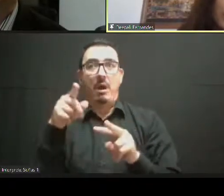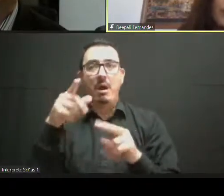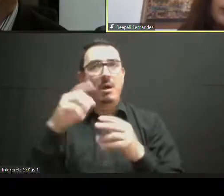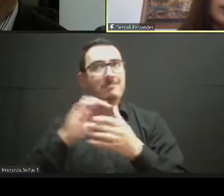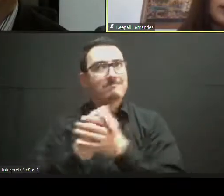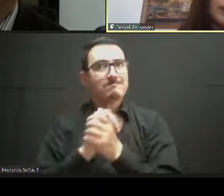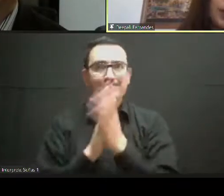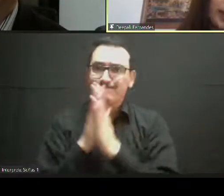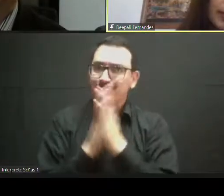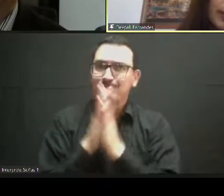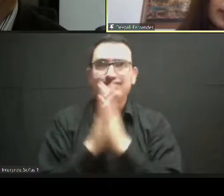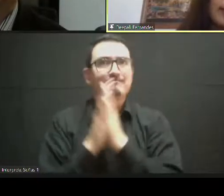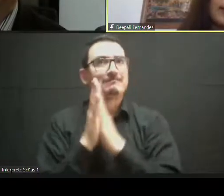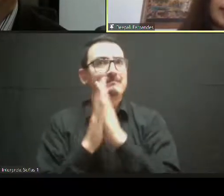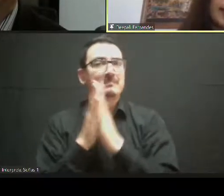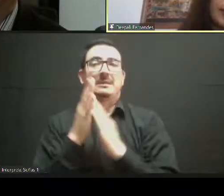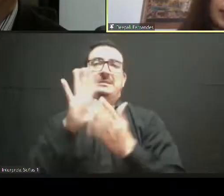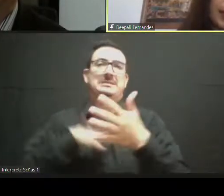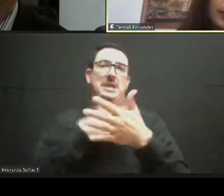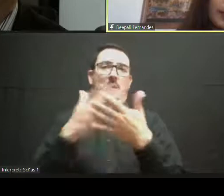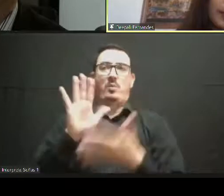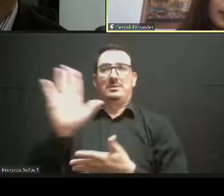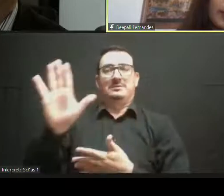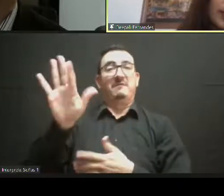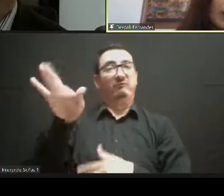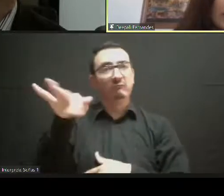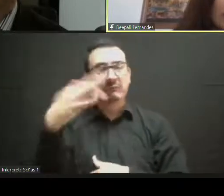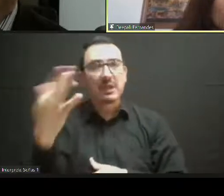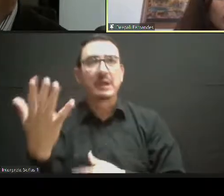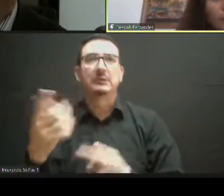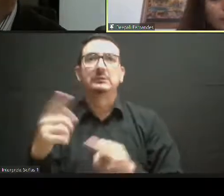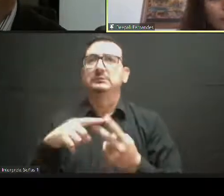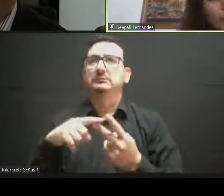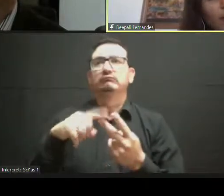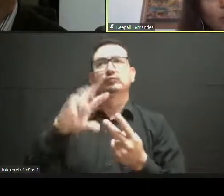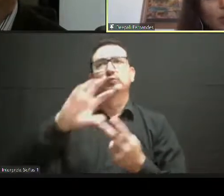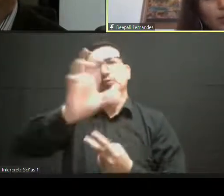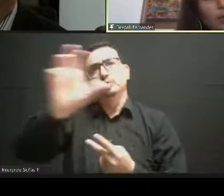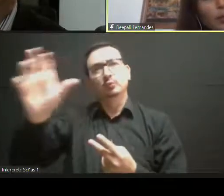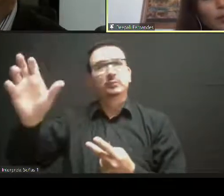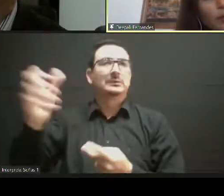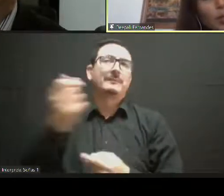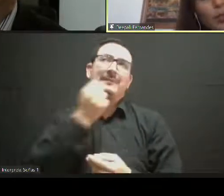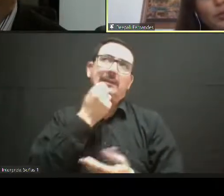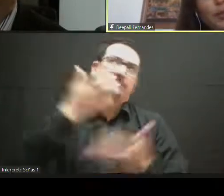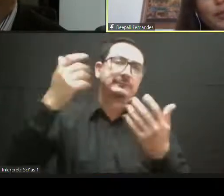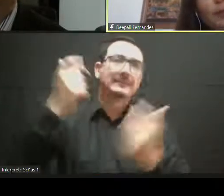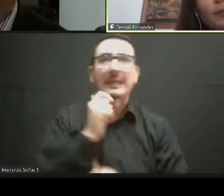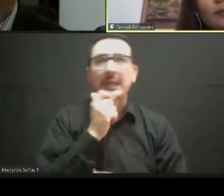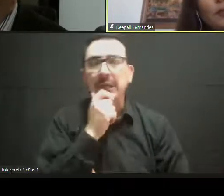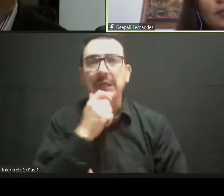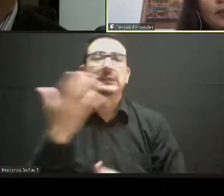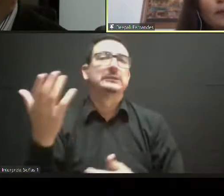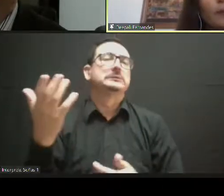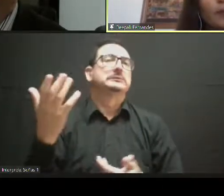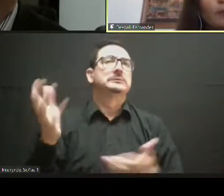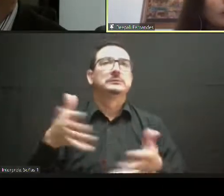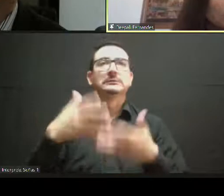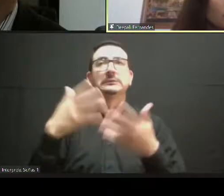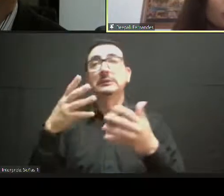European Union, the United States, and the United Kingdoms. What does this mean structurally? Structurally, you